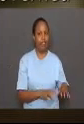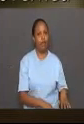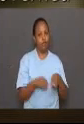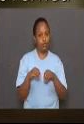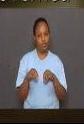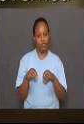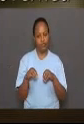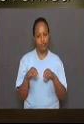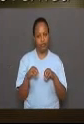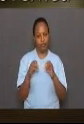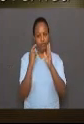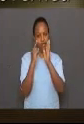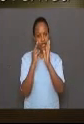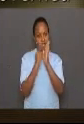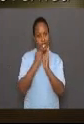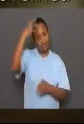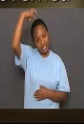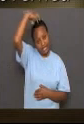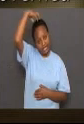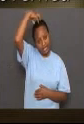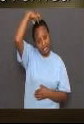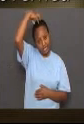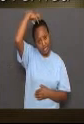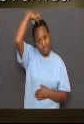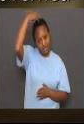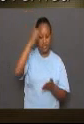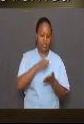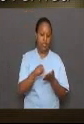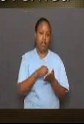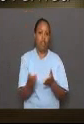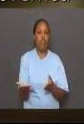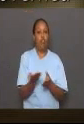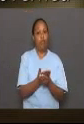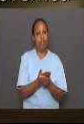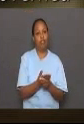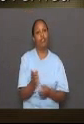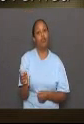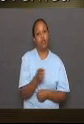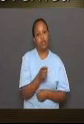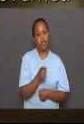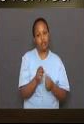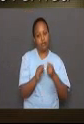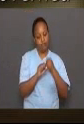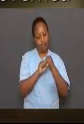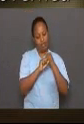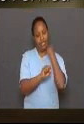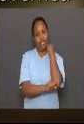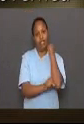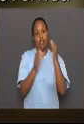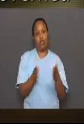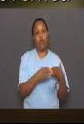Students, a constitution is a written record of fundamental